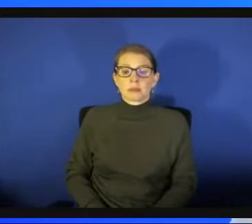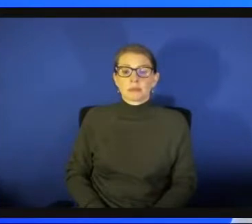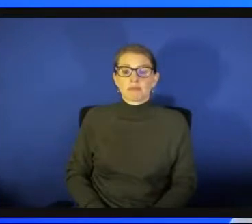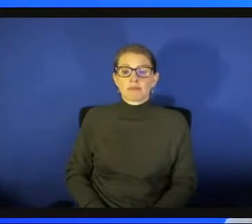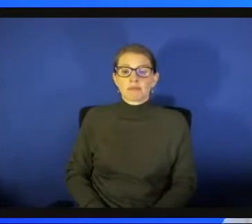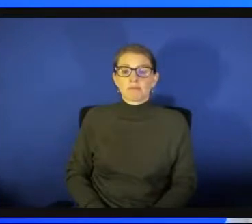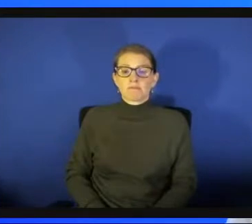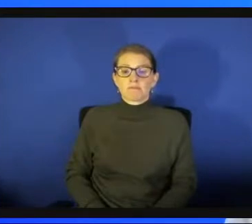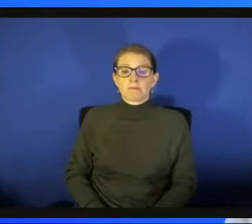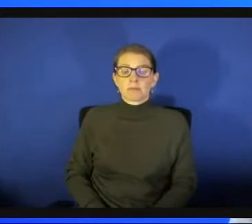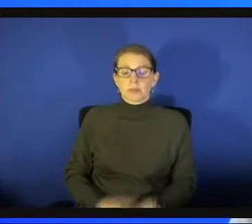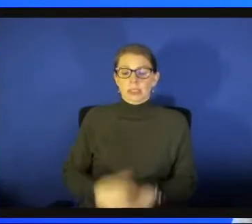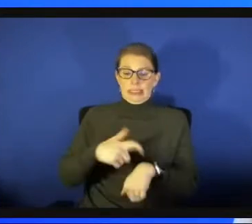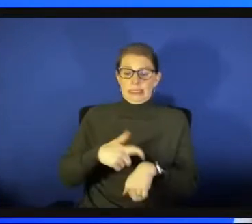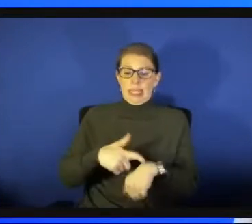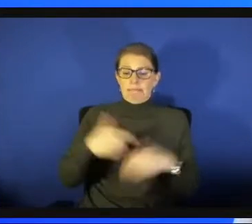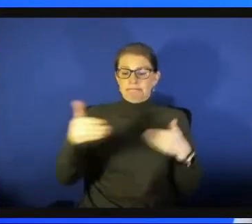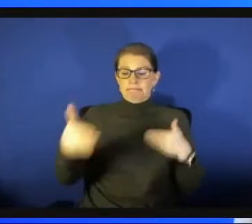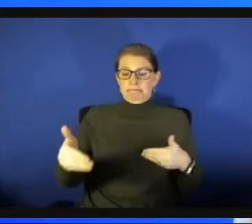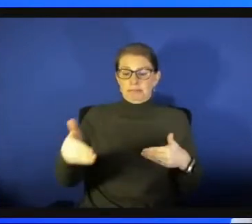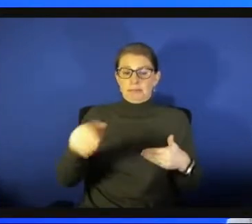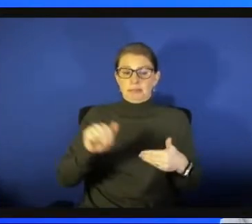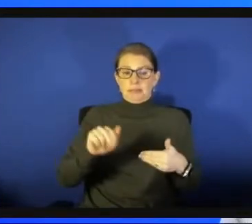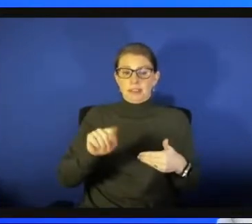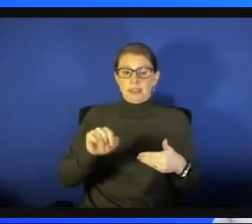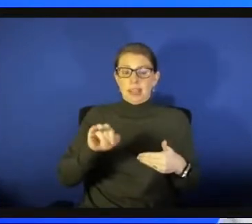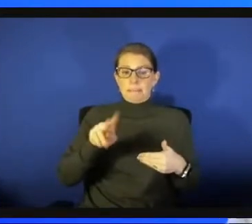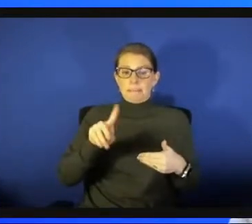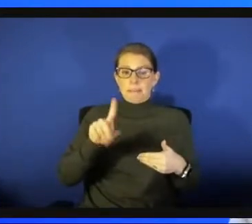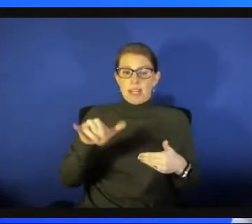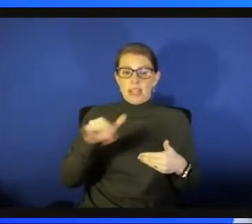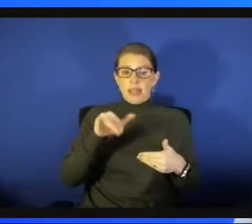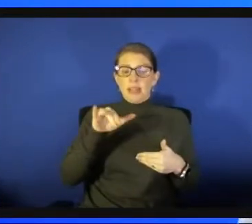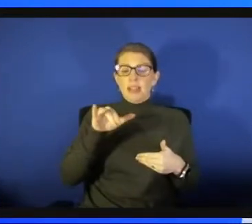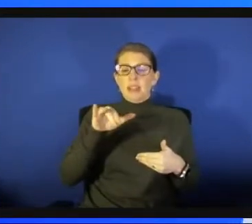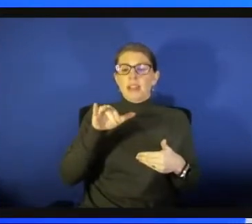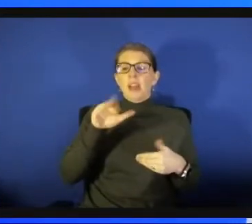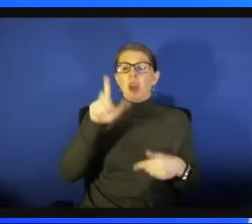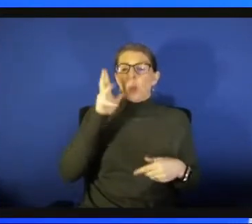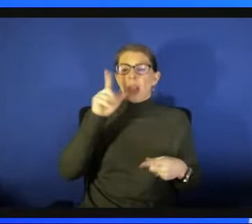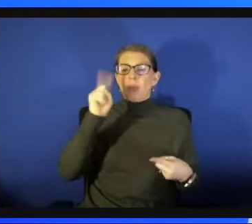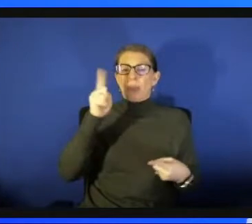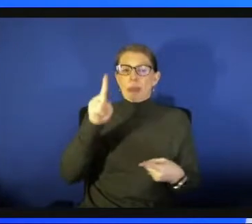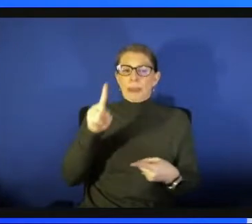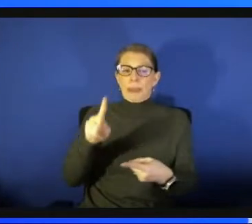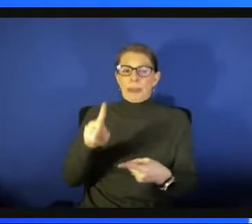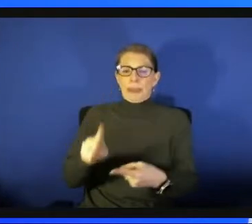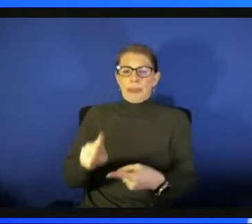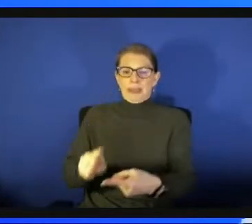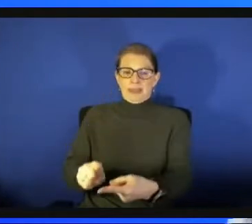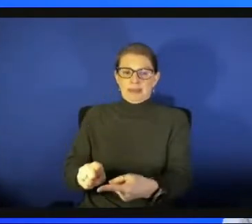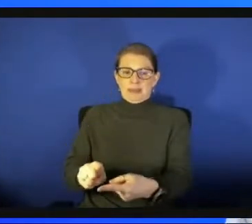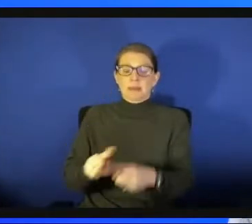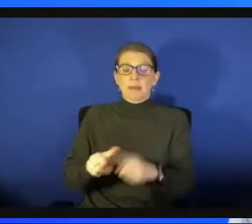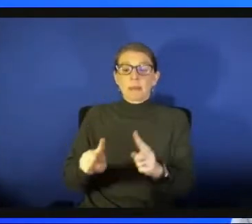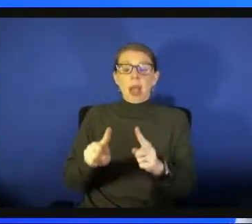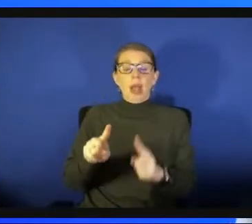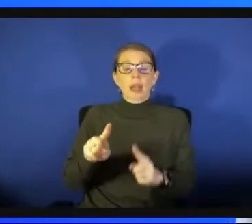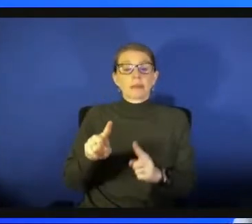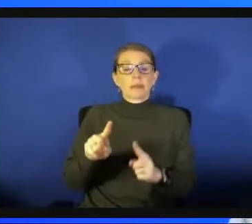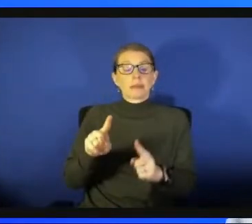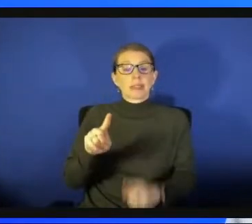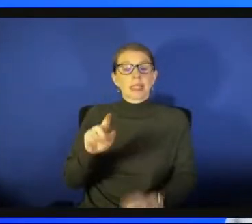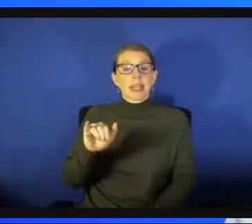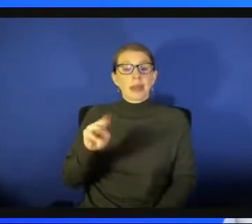that vaccine dose, your antibody levels do decrease as well. But you are still giving that boost to your immune system. You are also boosting those